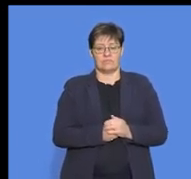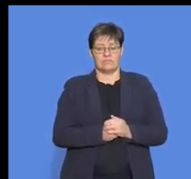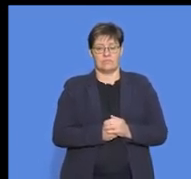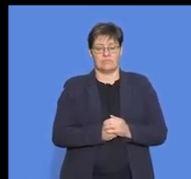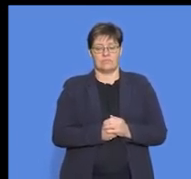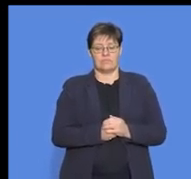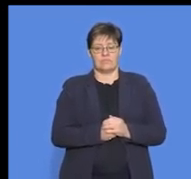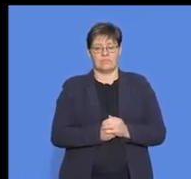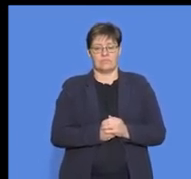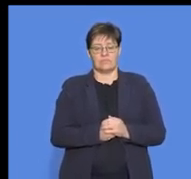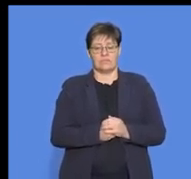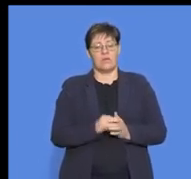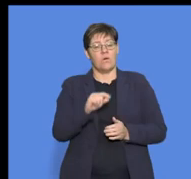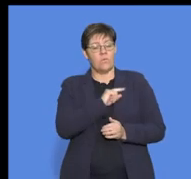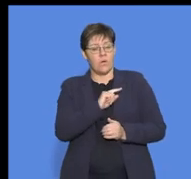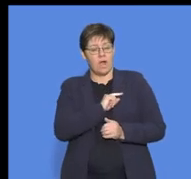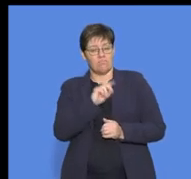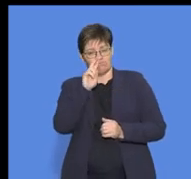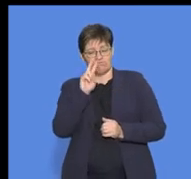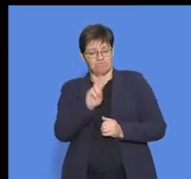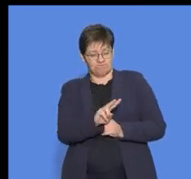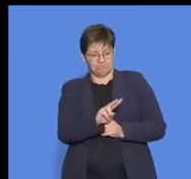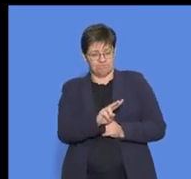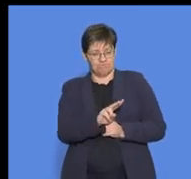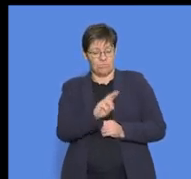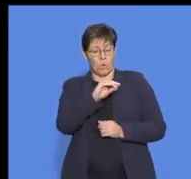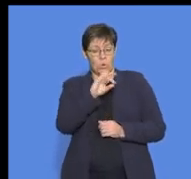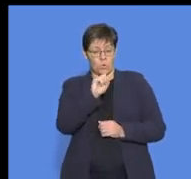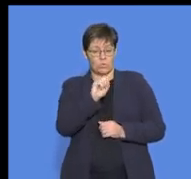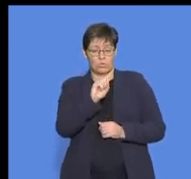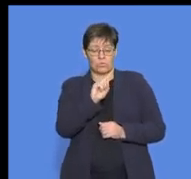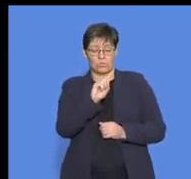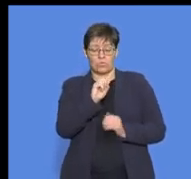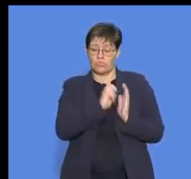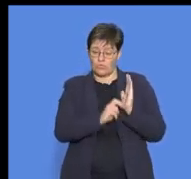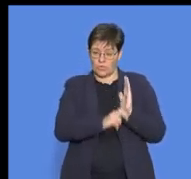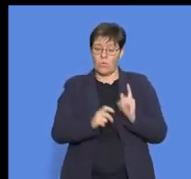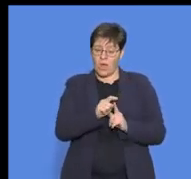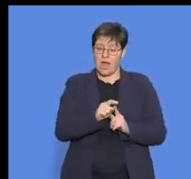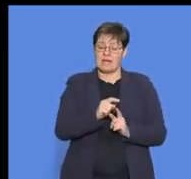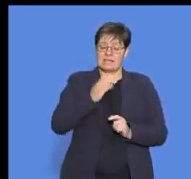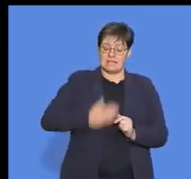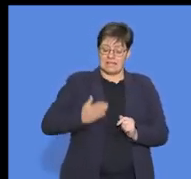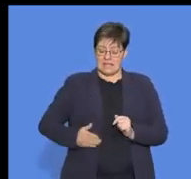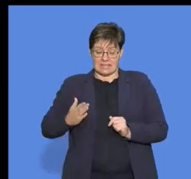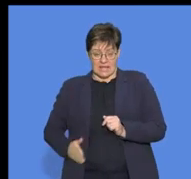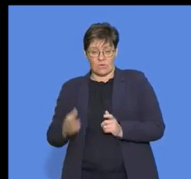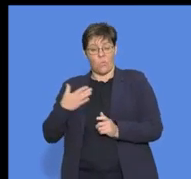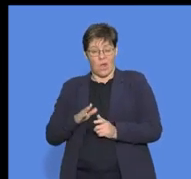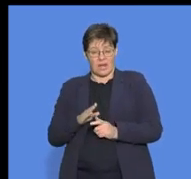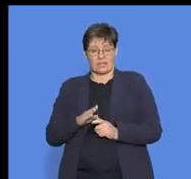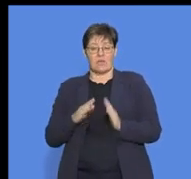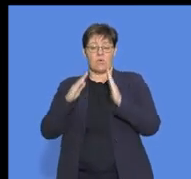Okay, so to calculate the size of B. Now remember, because we're going to be using cos rule, because we have side, we want to find